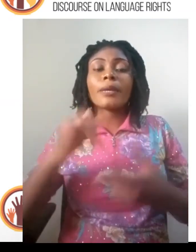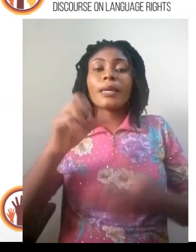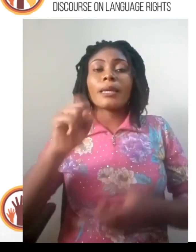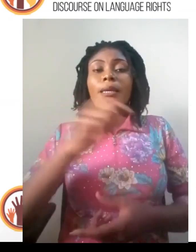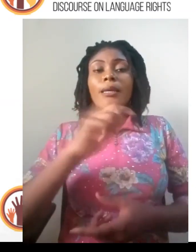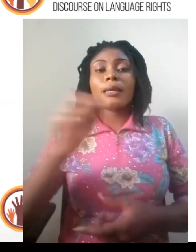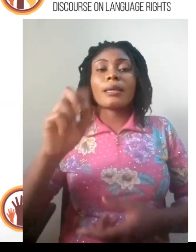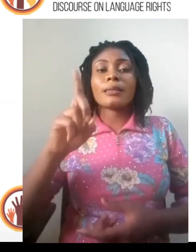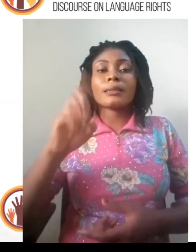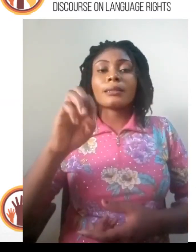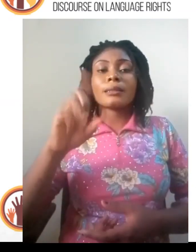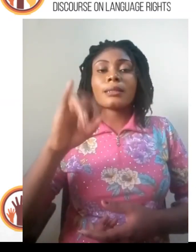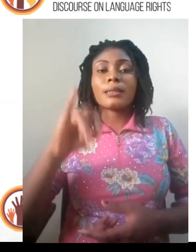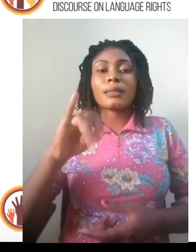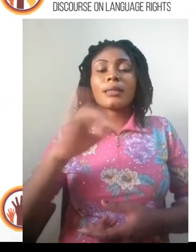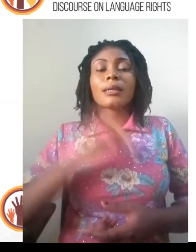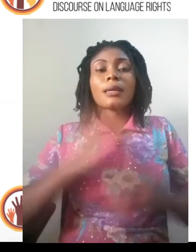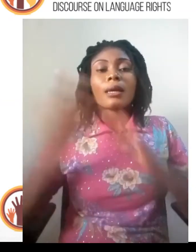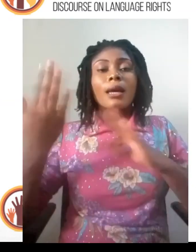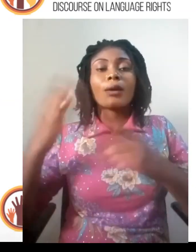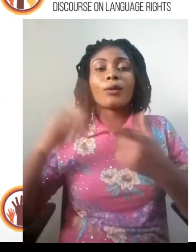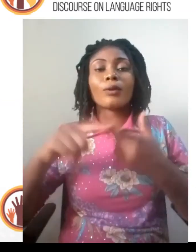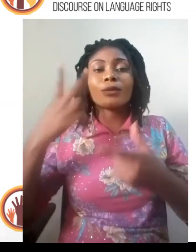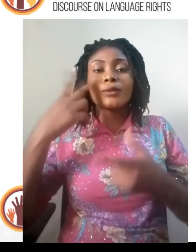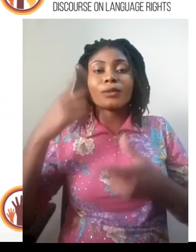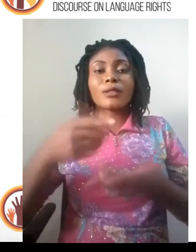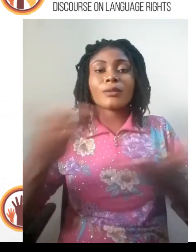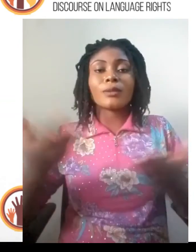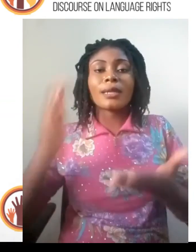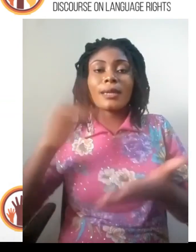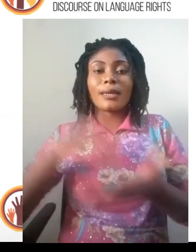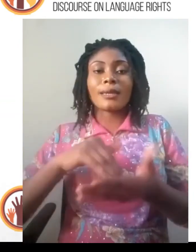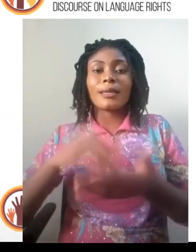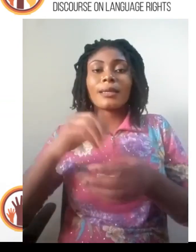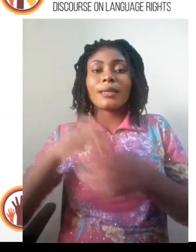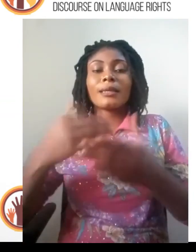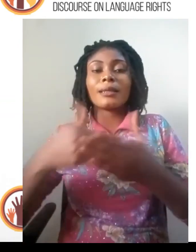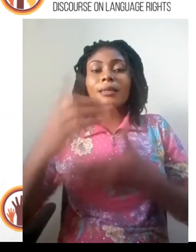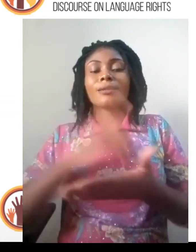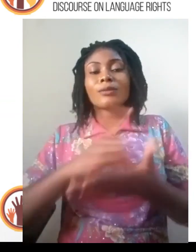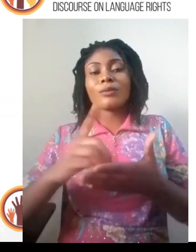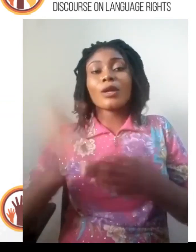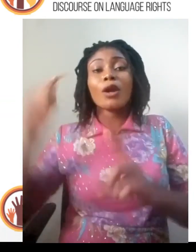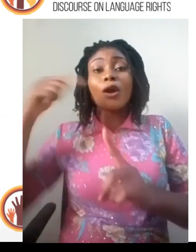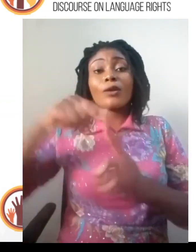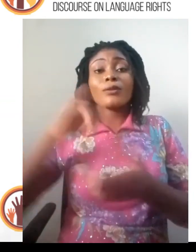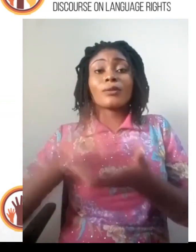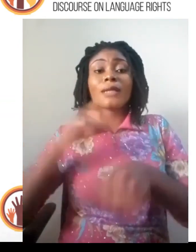here again in the next week. Until then, keep liking our